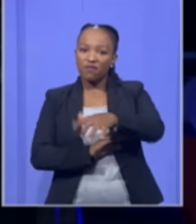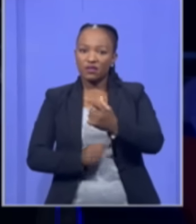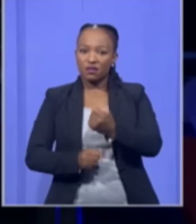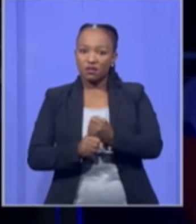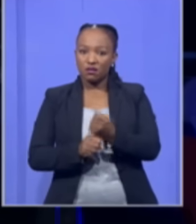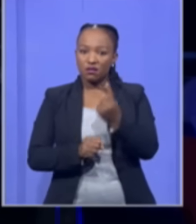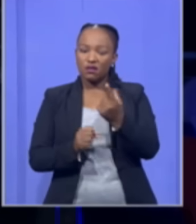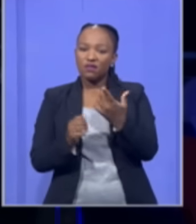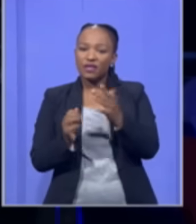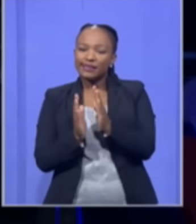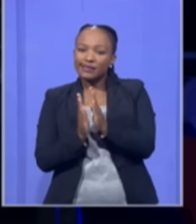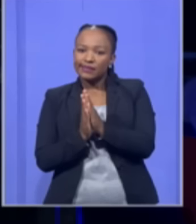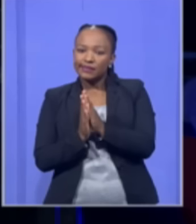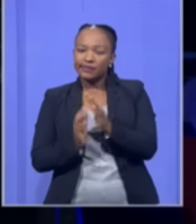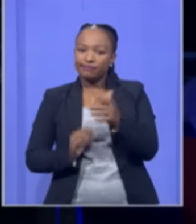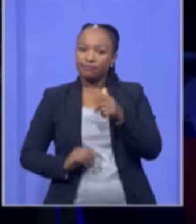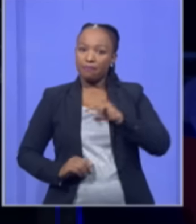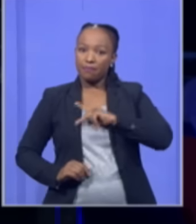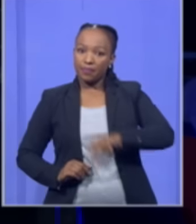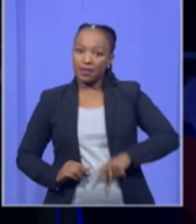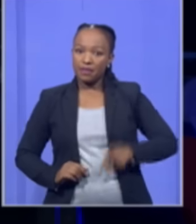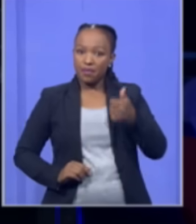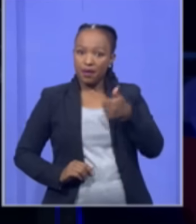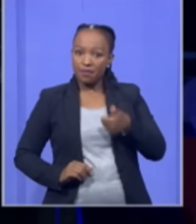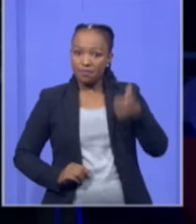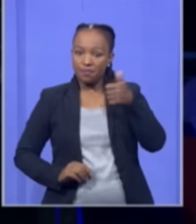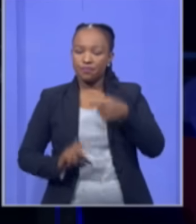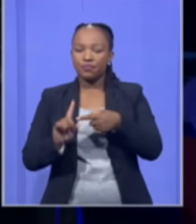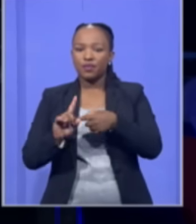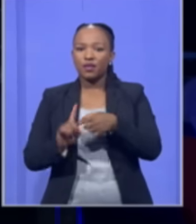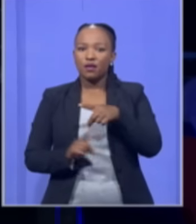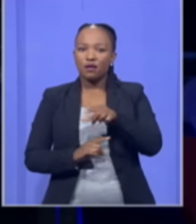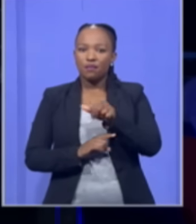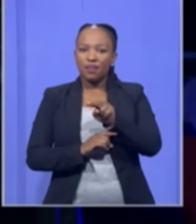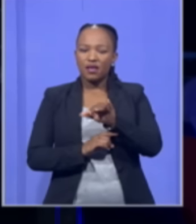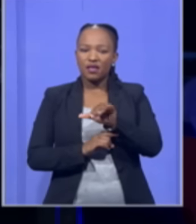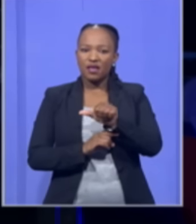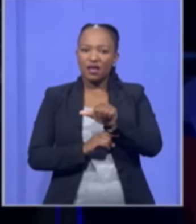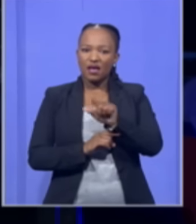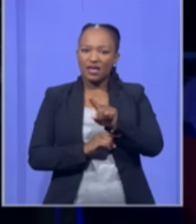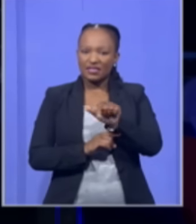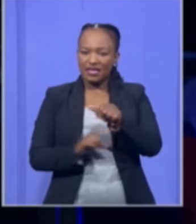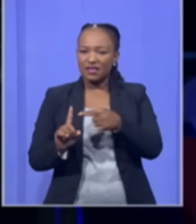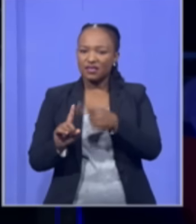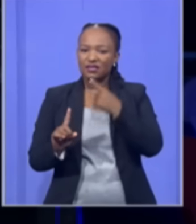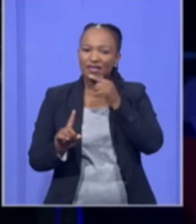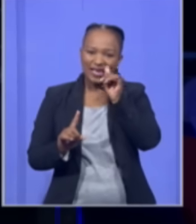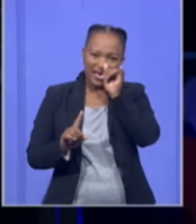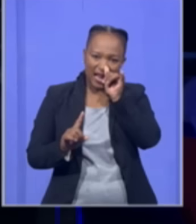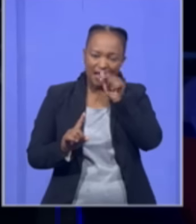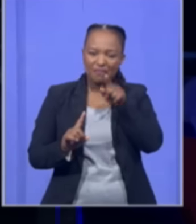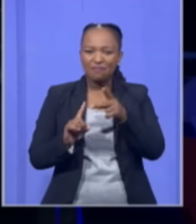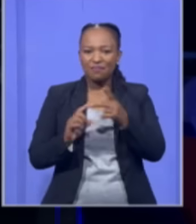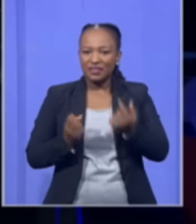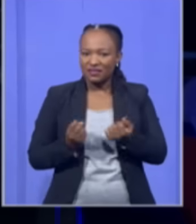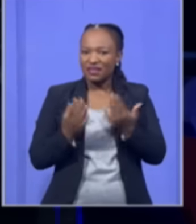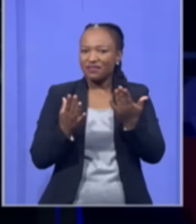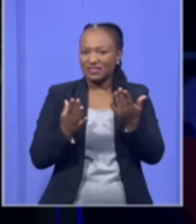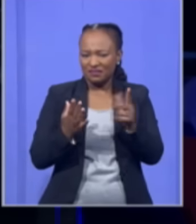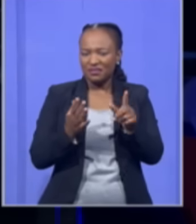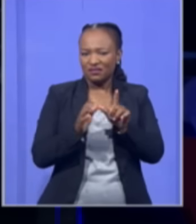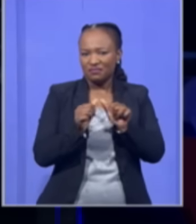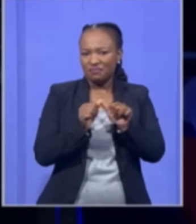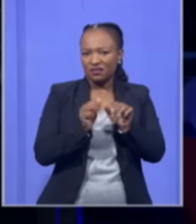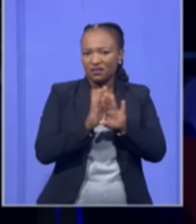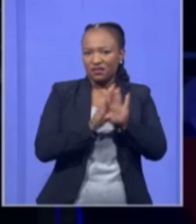ipileditse ho Tonakgolo Panyaza Lesufi ho beha ka sehloohong phano ya ditshebeletso le ho thibela ditlolo tsa molao ha fana ka puo ya boemo ba setjhaba ya